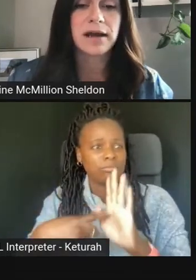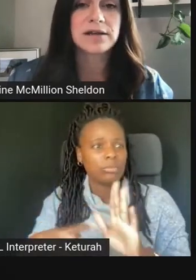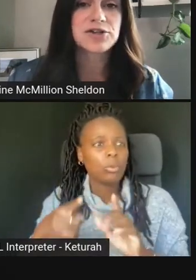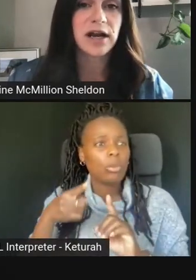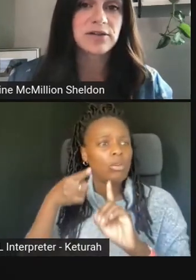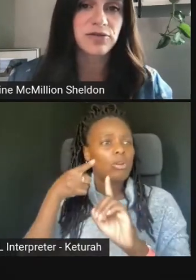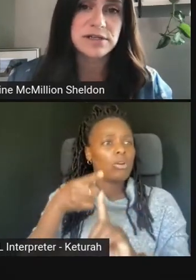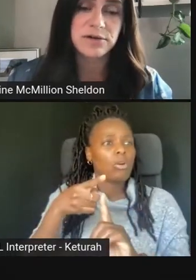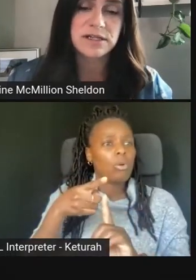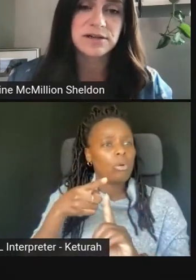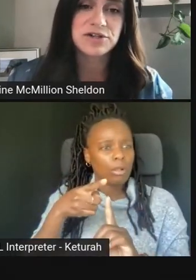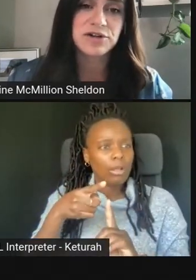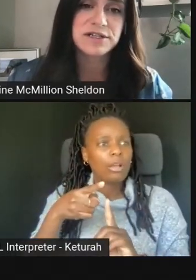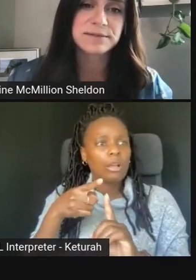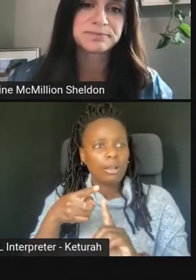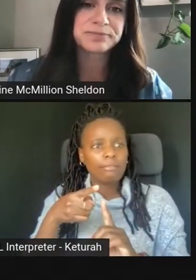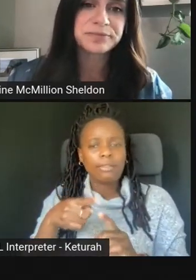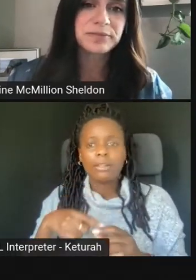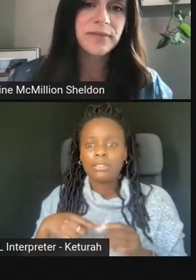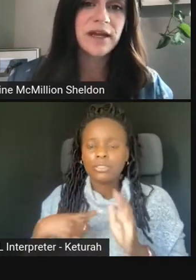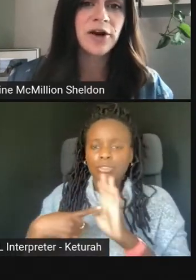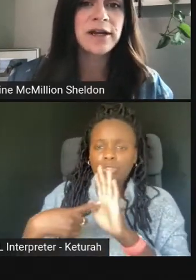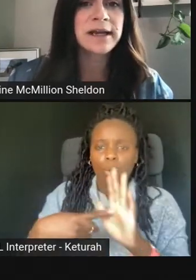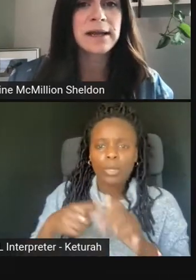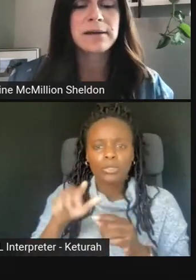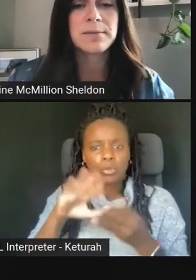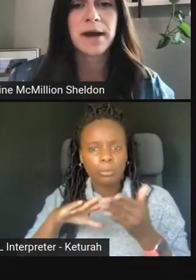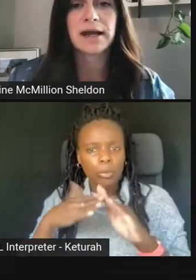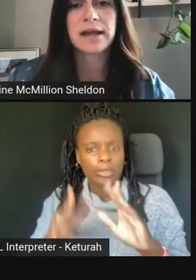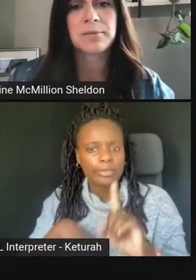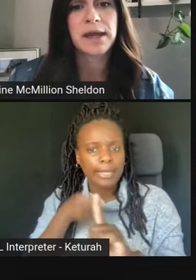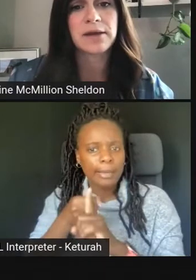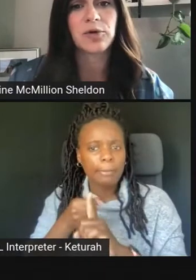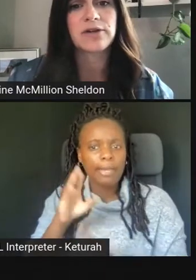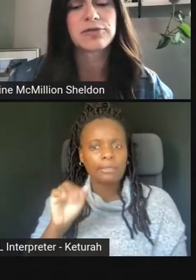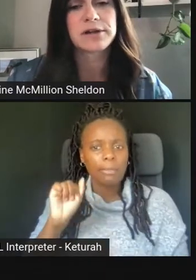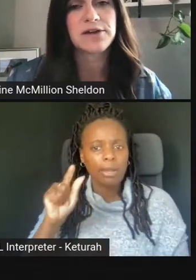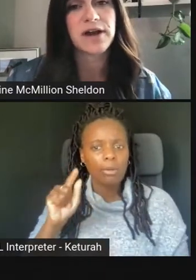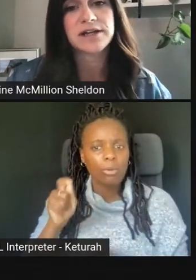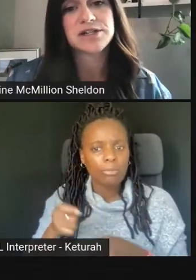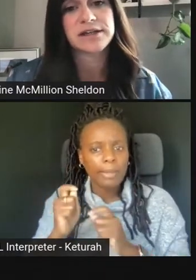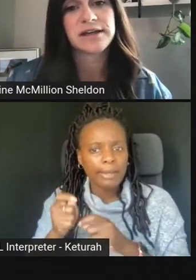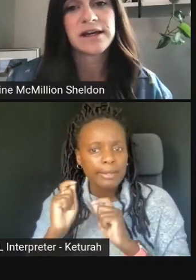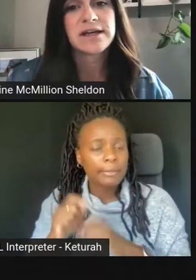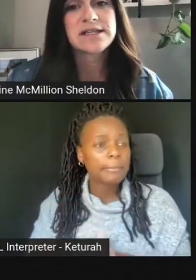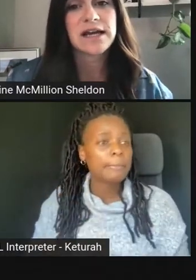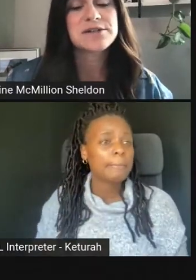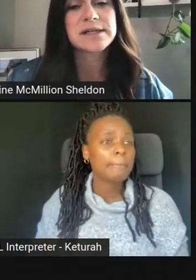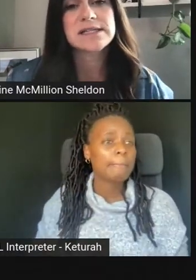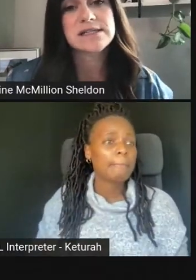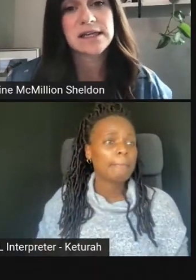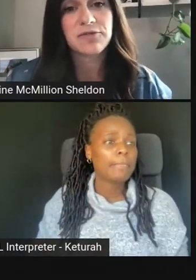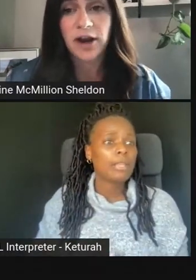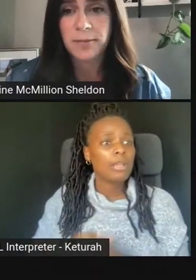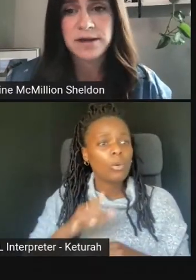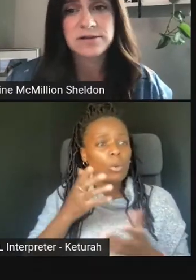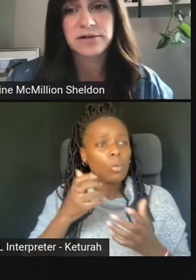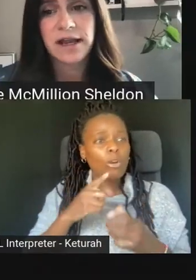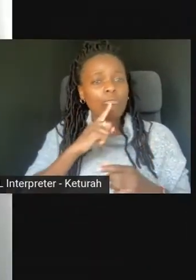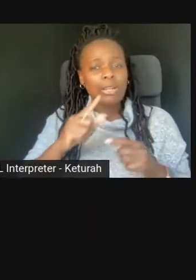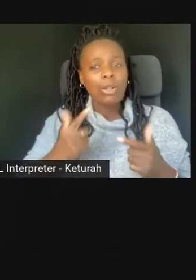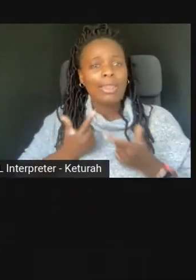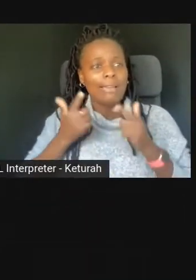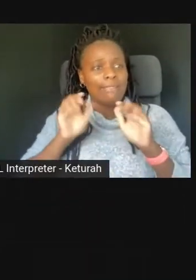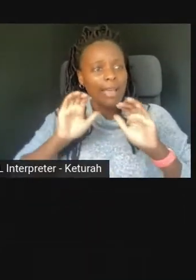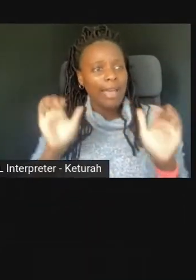impacted by extractive resource industries. And our impact campaign will have real-life action tied to existing environmental